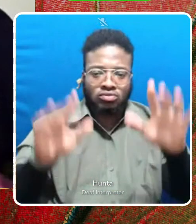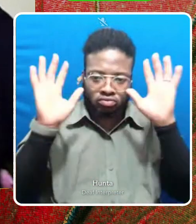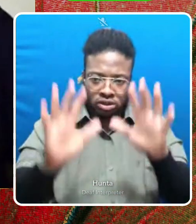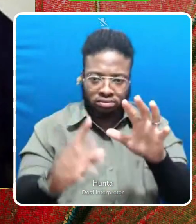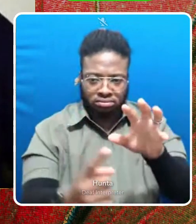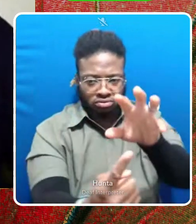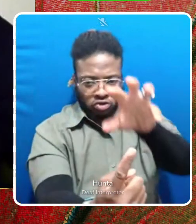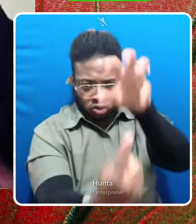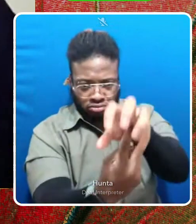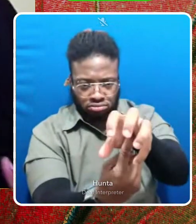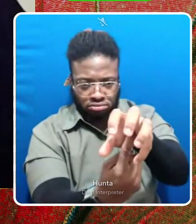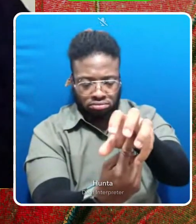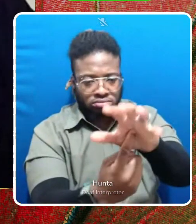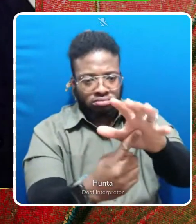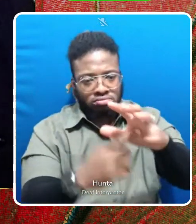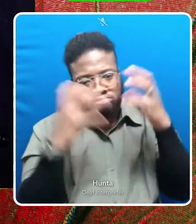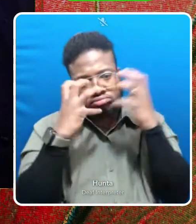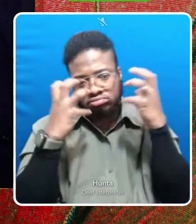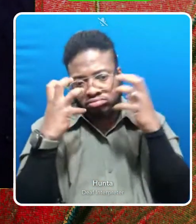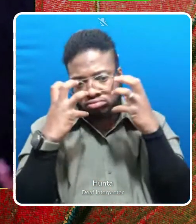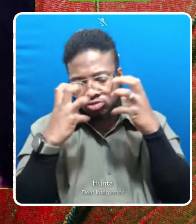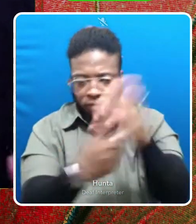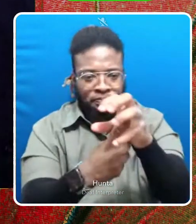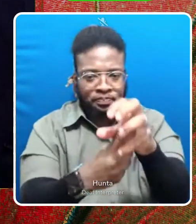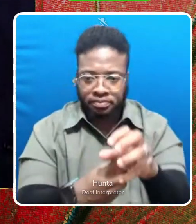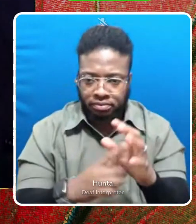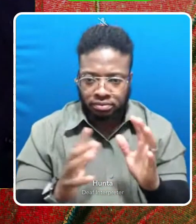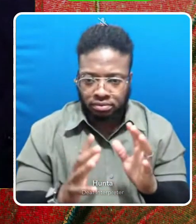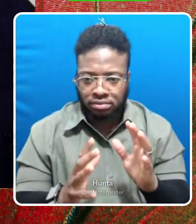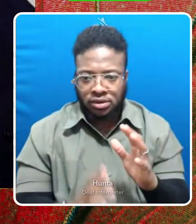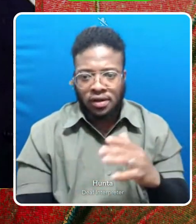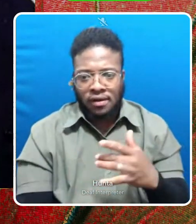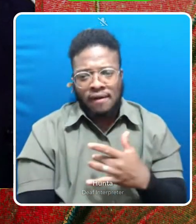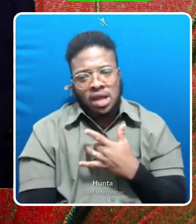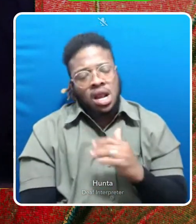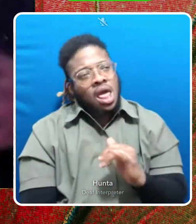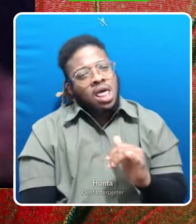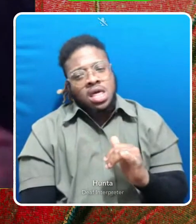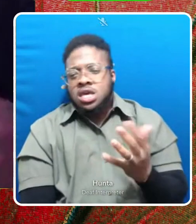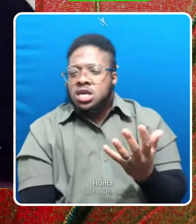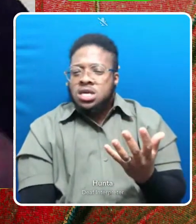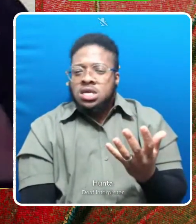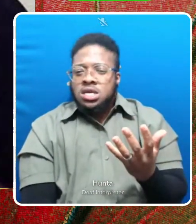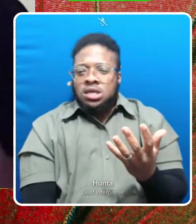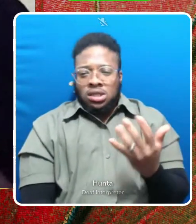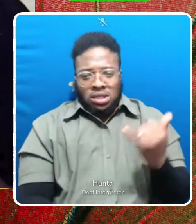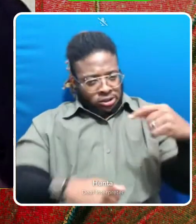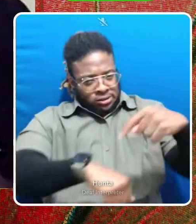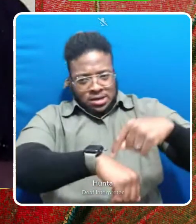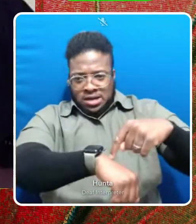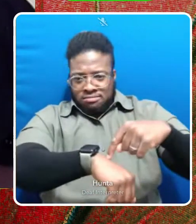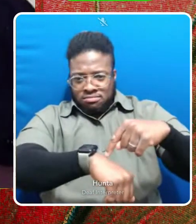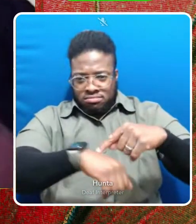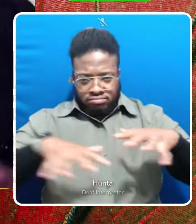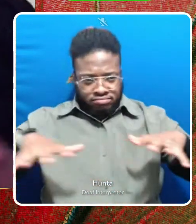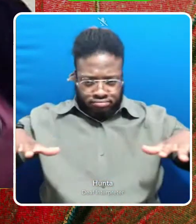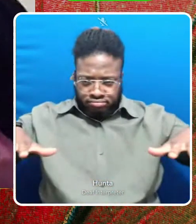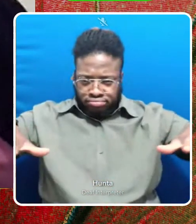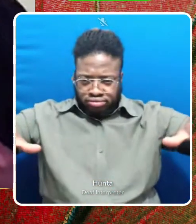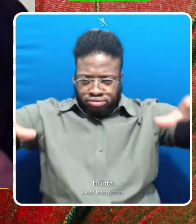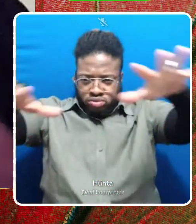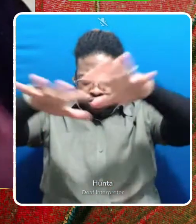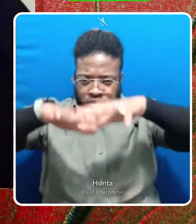around this time, we'll be taking some breaths, you know. We're